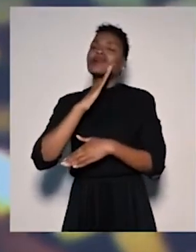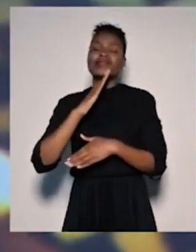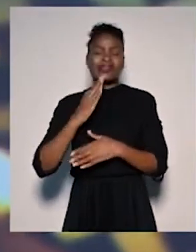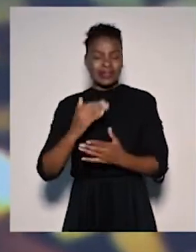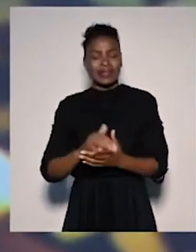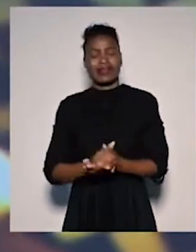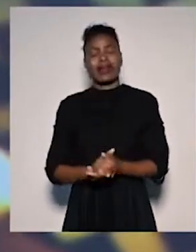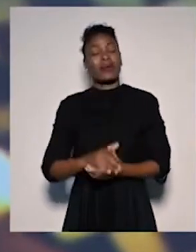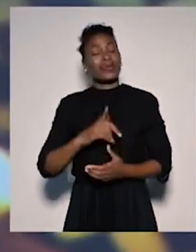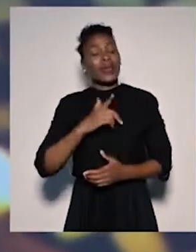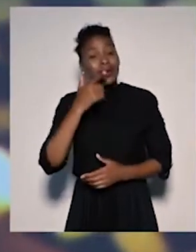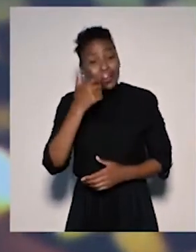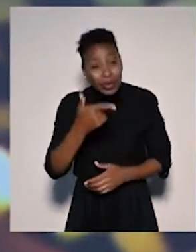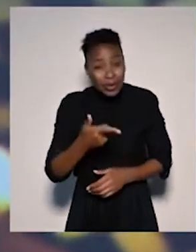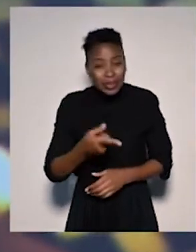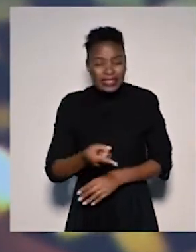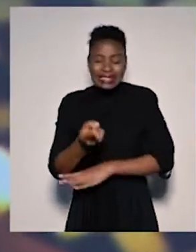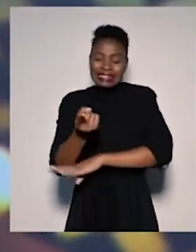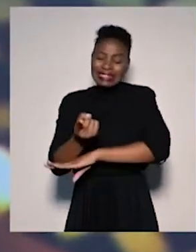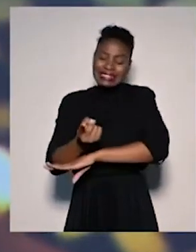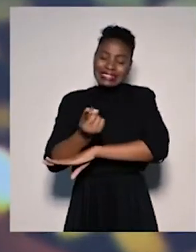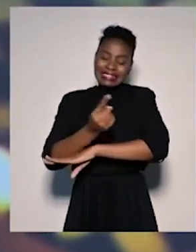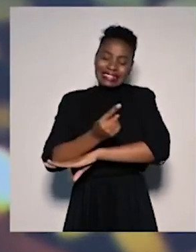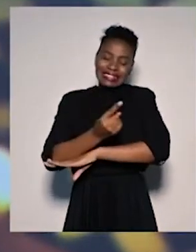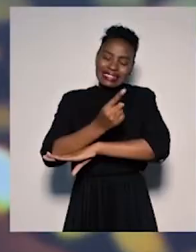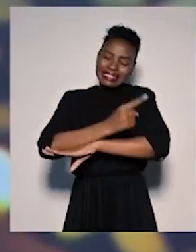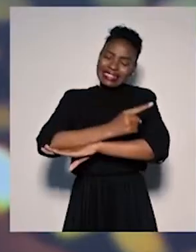I'm telling you the truth.